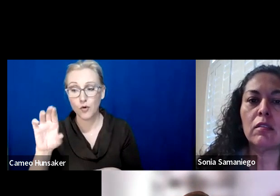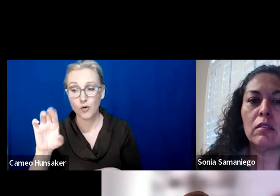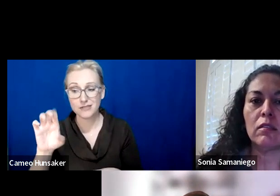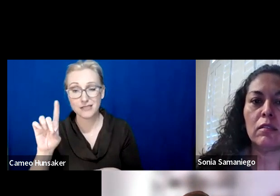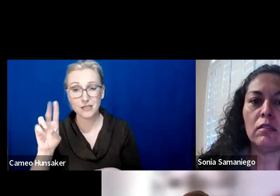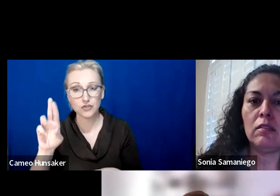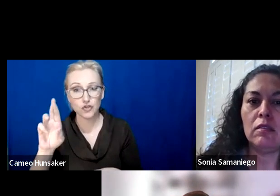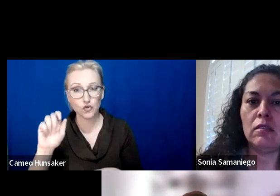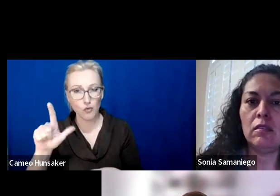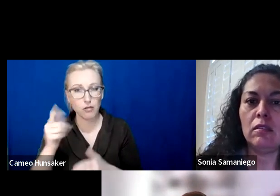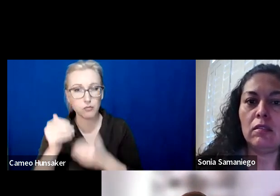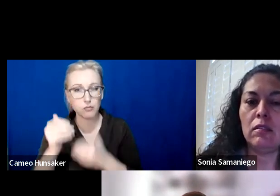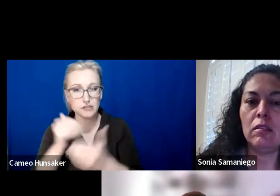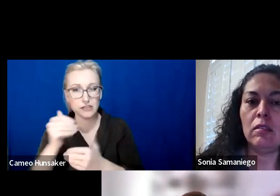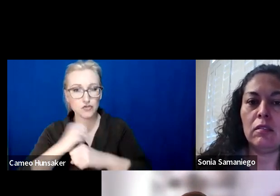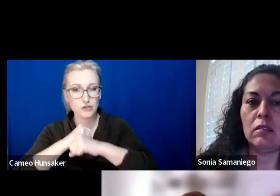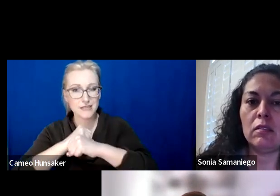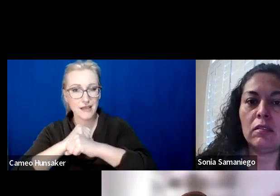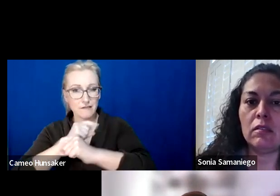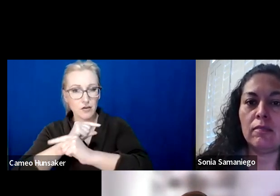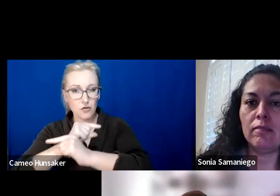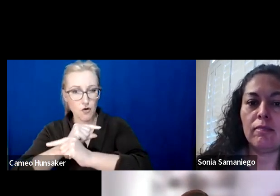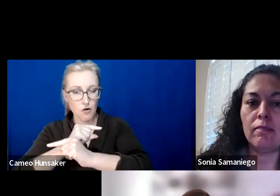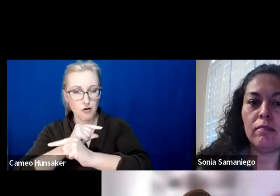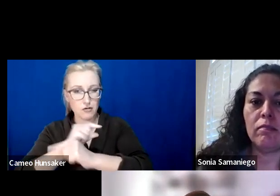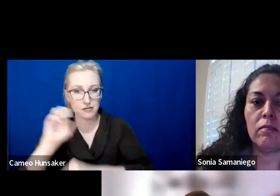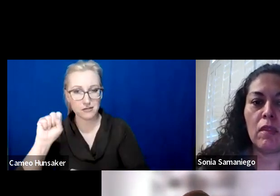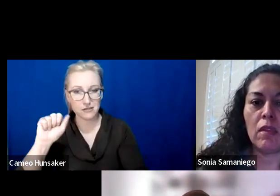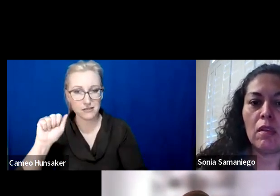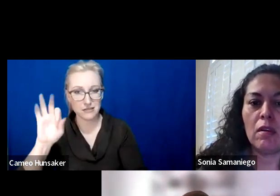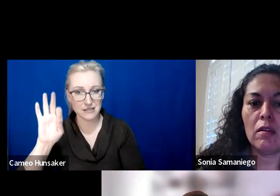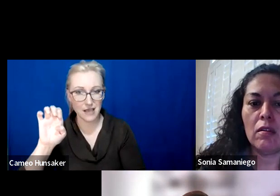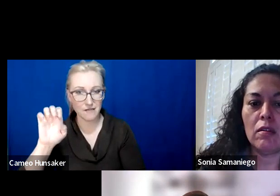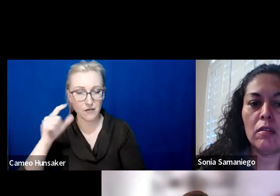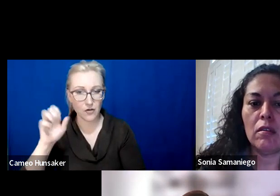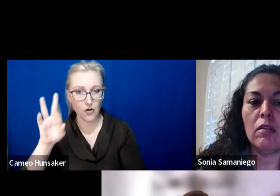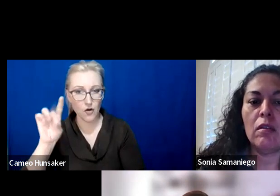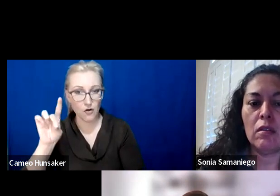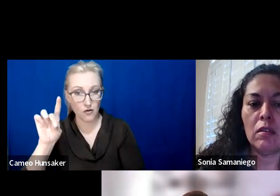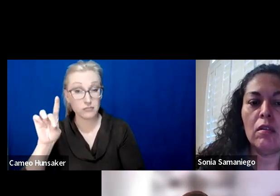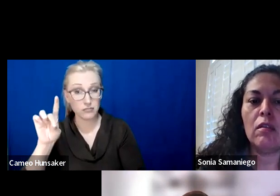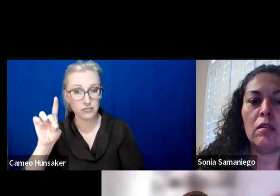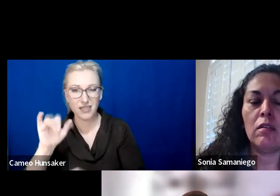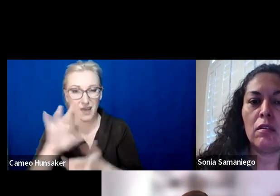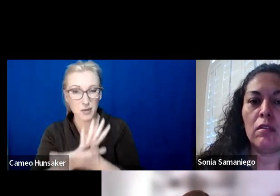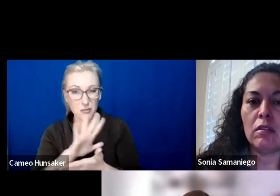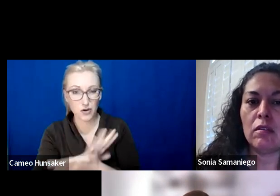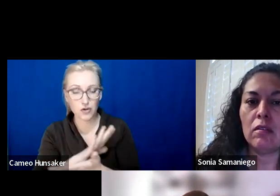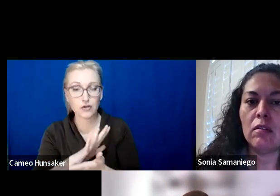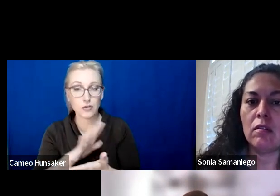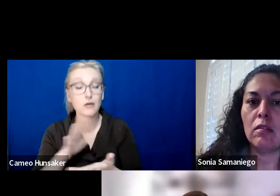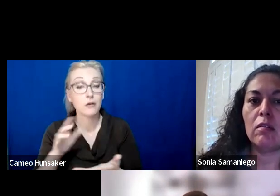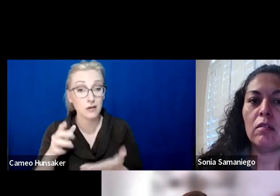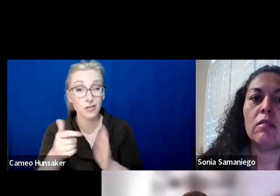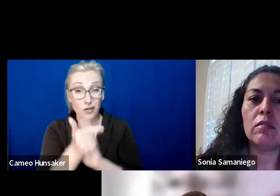public schools and public charters are required to provide to parents in their native language. And that's in the statute, that's